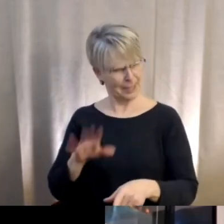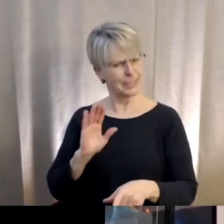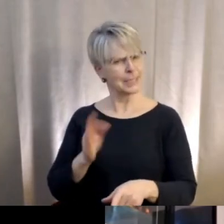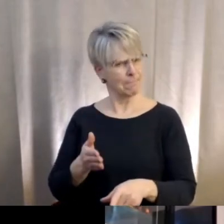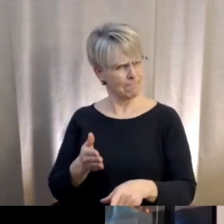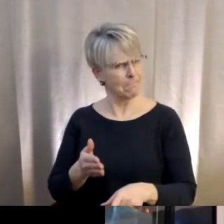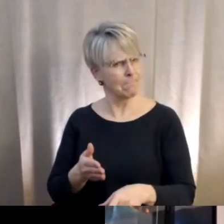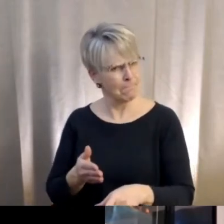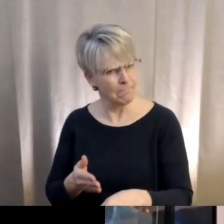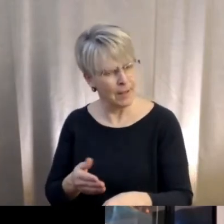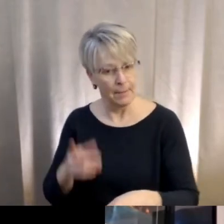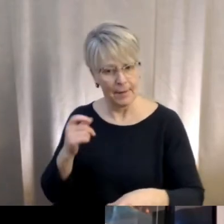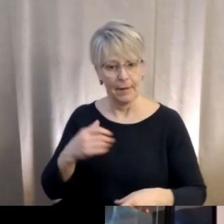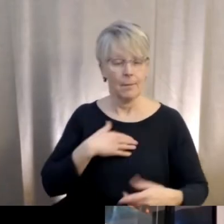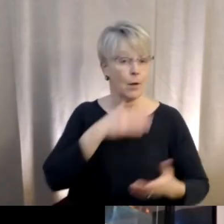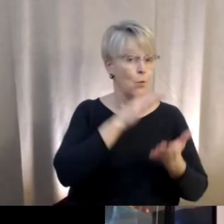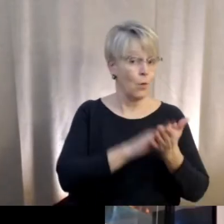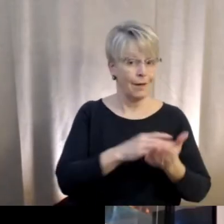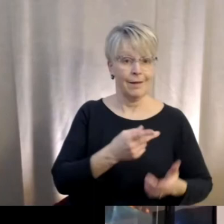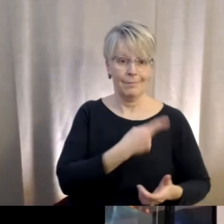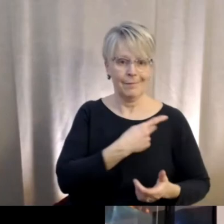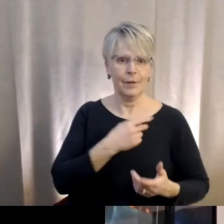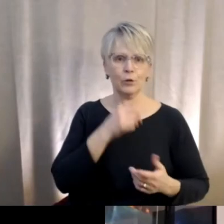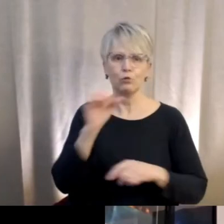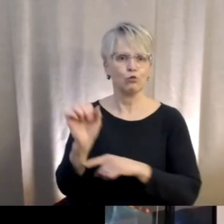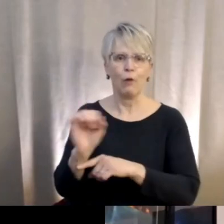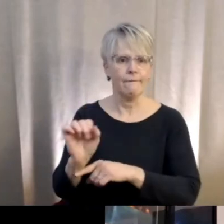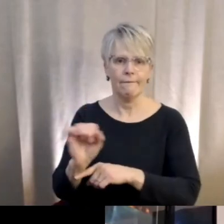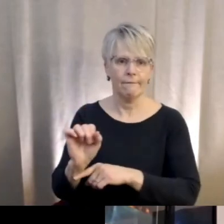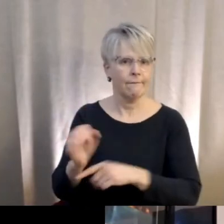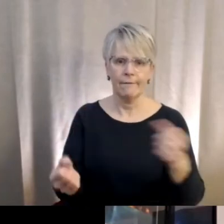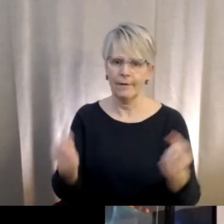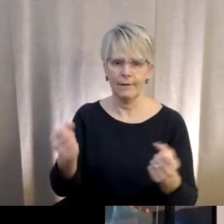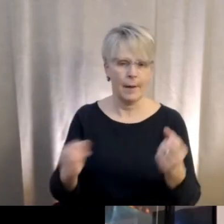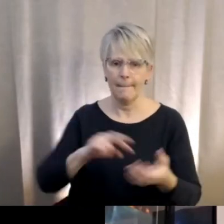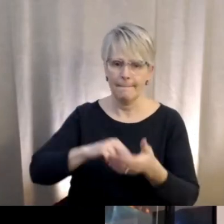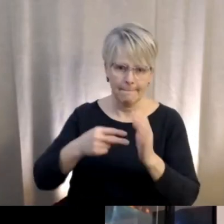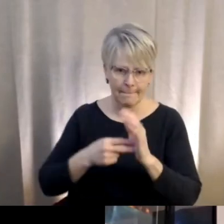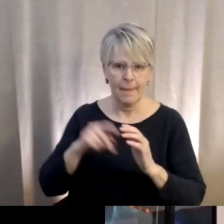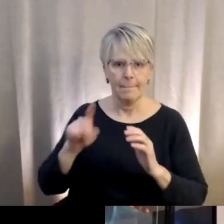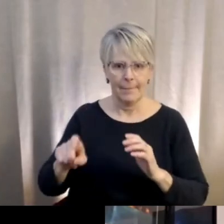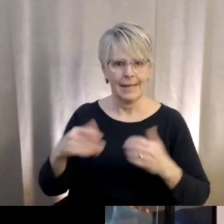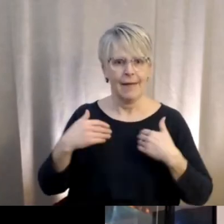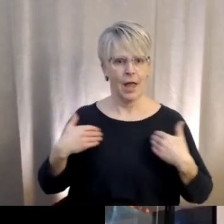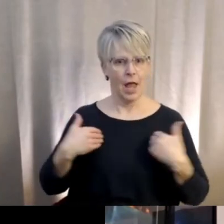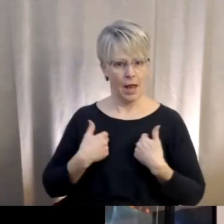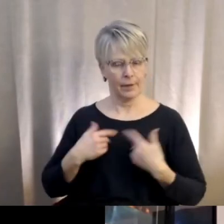But also because neither my wife or I drive, so it was also a priority of like having an animal that's easy to take on the bus and